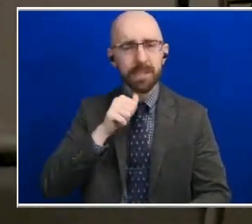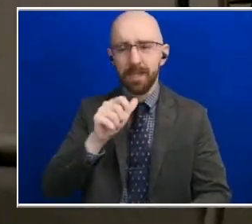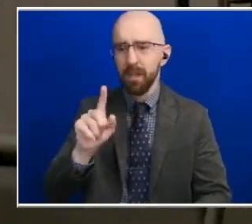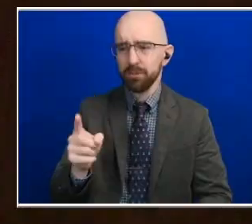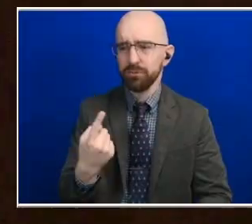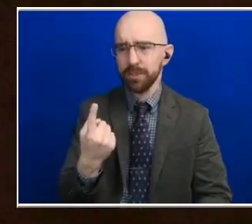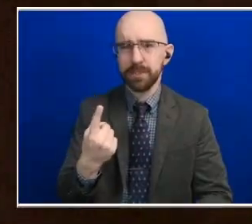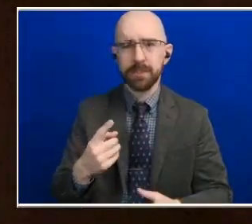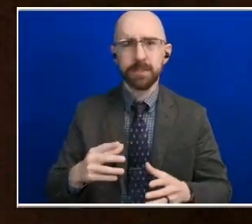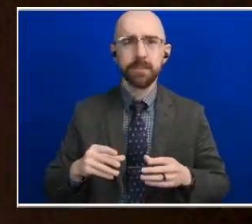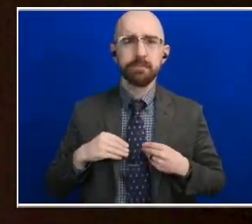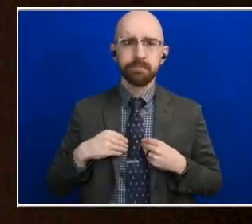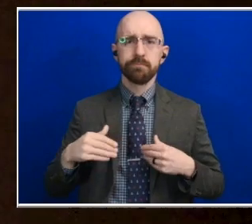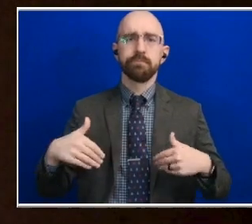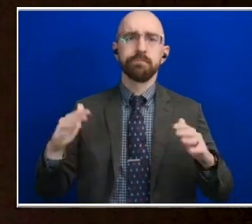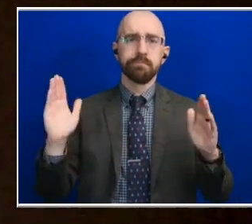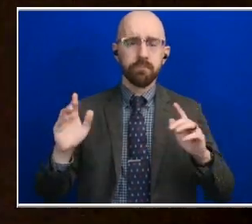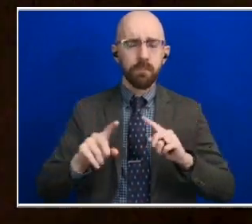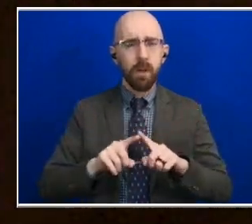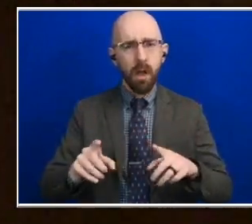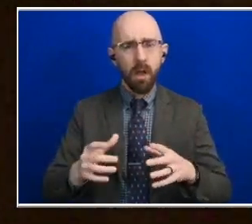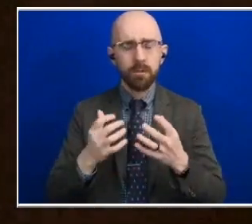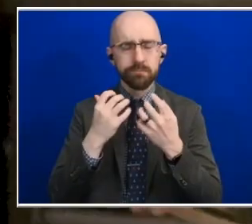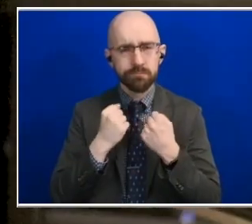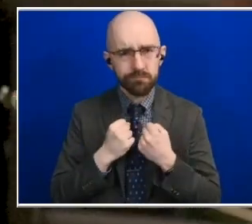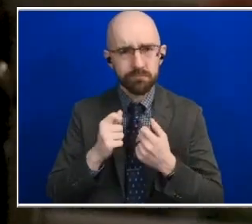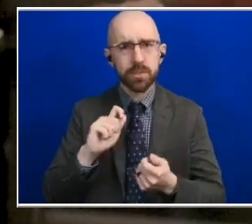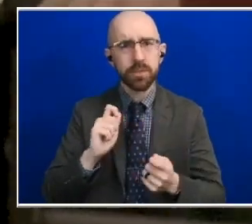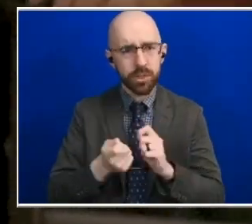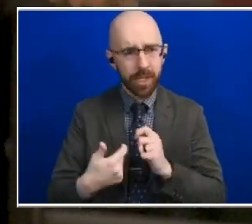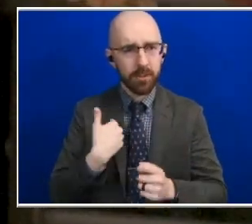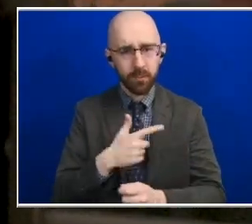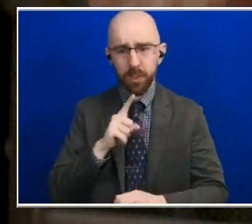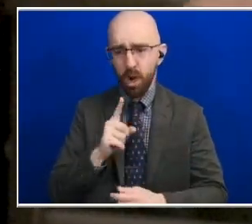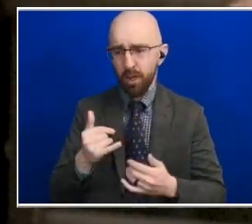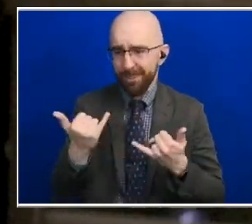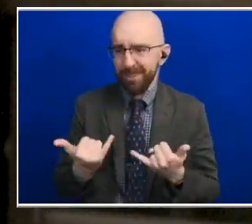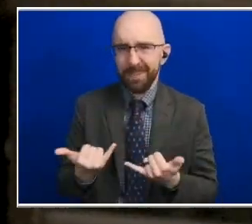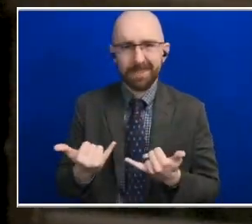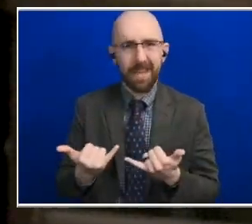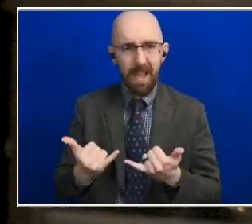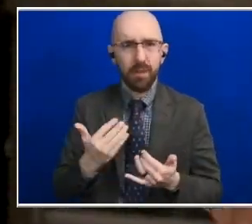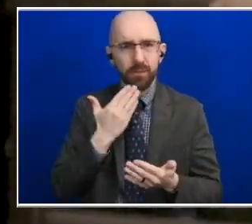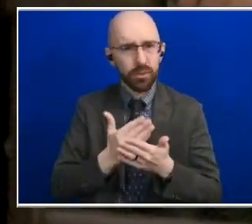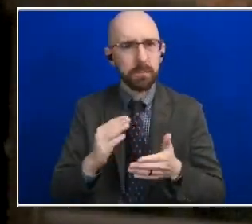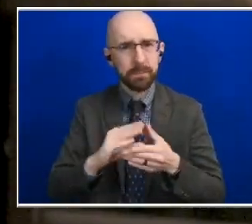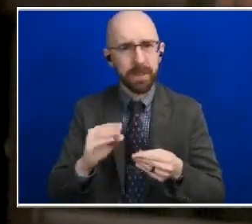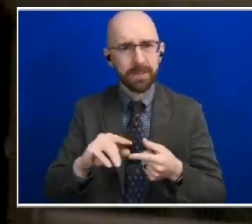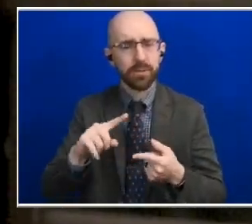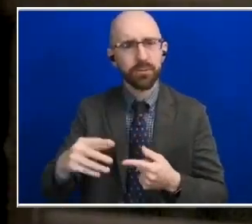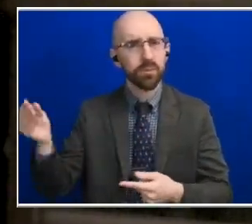but embracing the change and how we are now, I think is a good message to go away with.